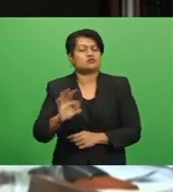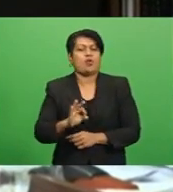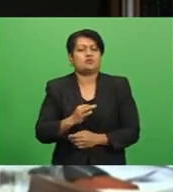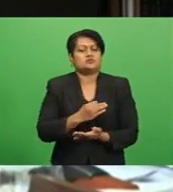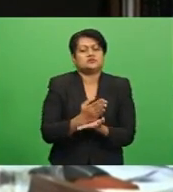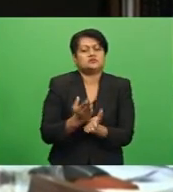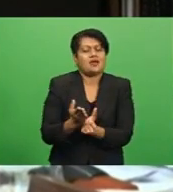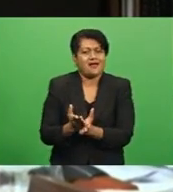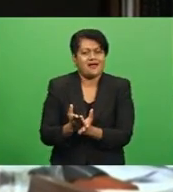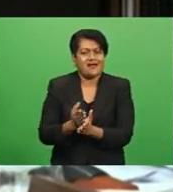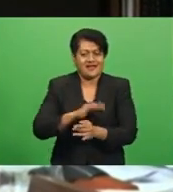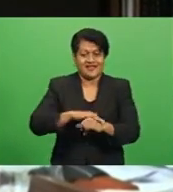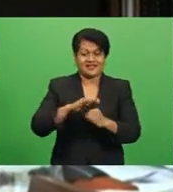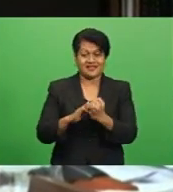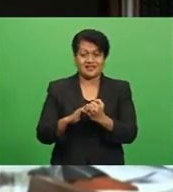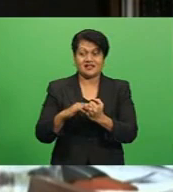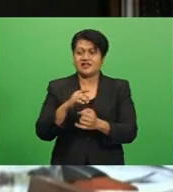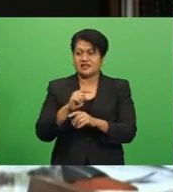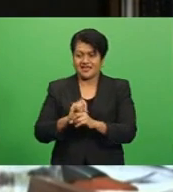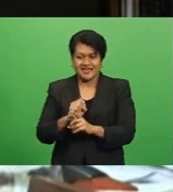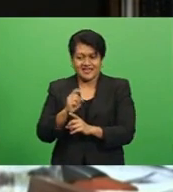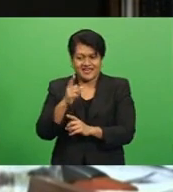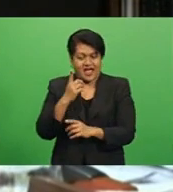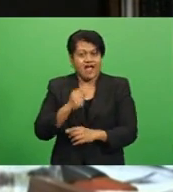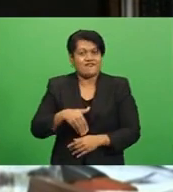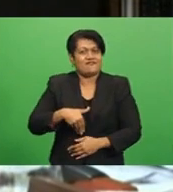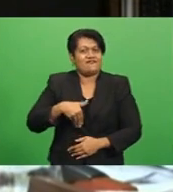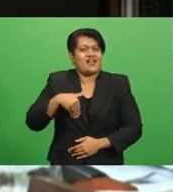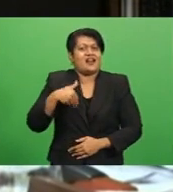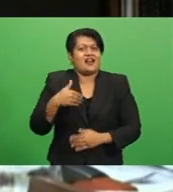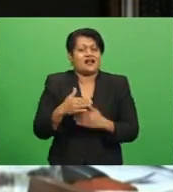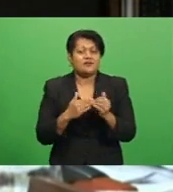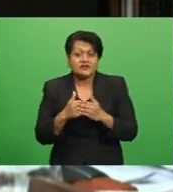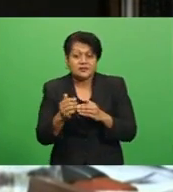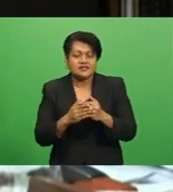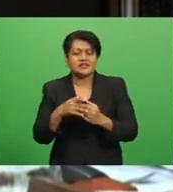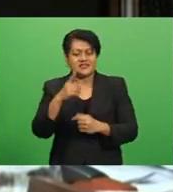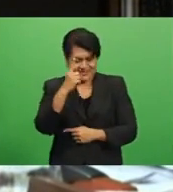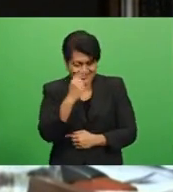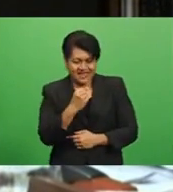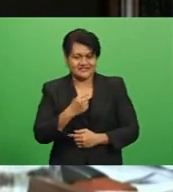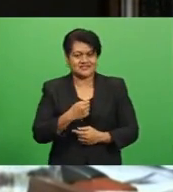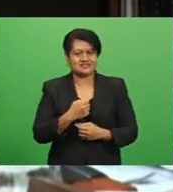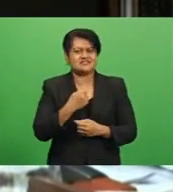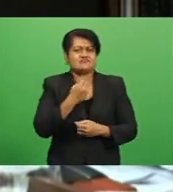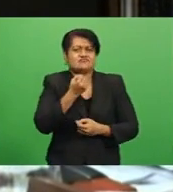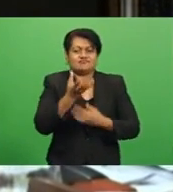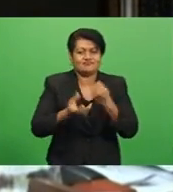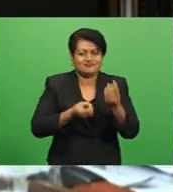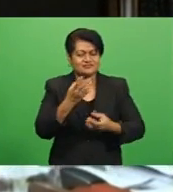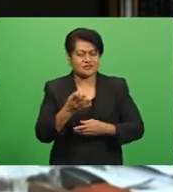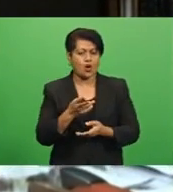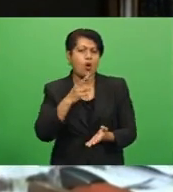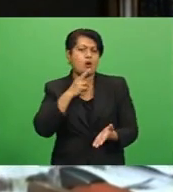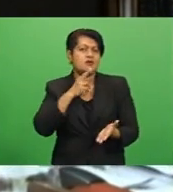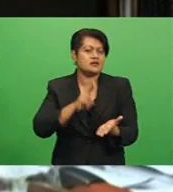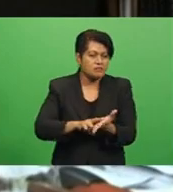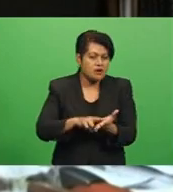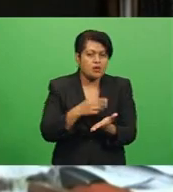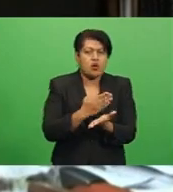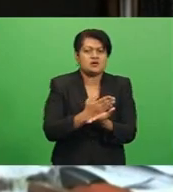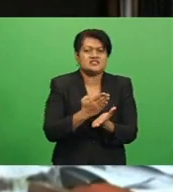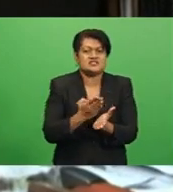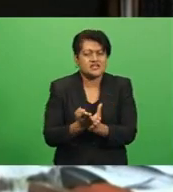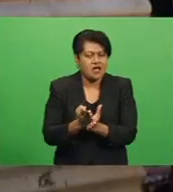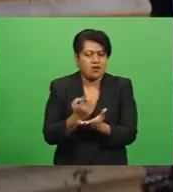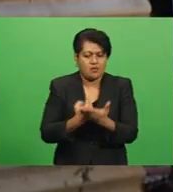until they are provided with that environment of which they can speak freely and report or share whatever